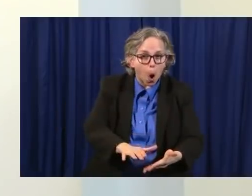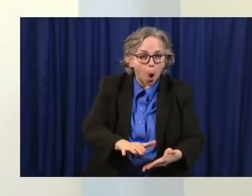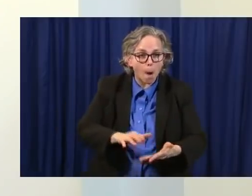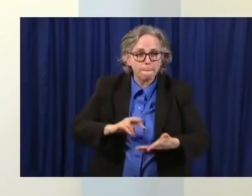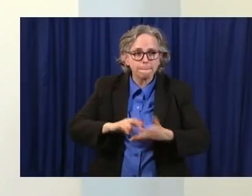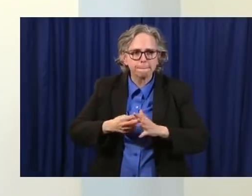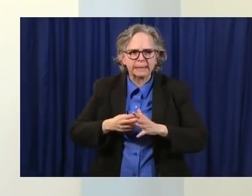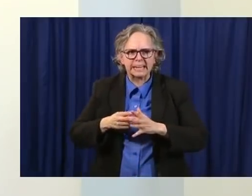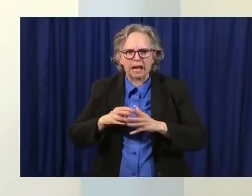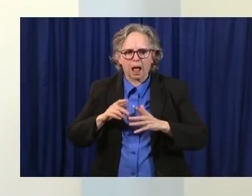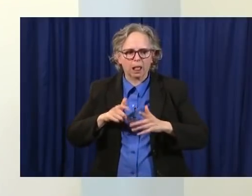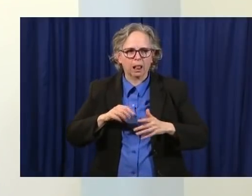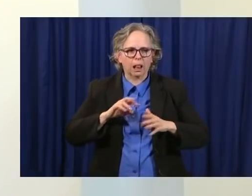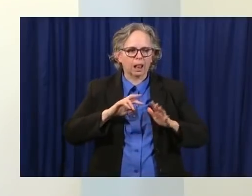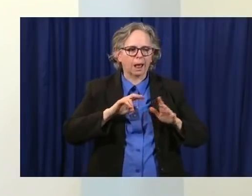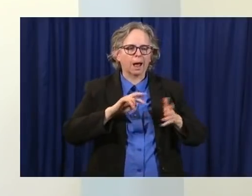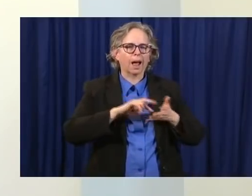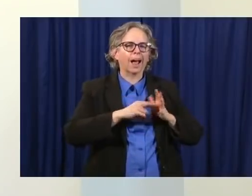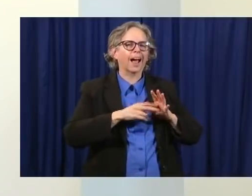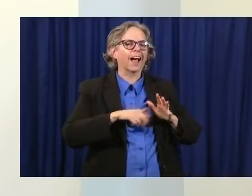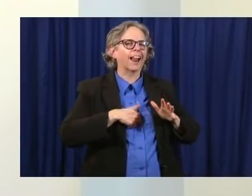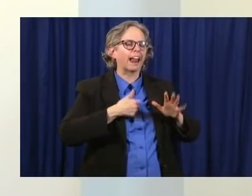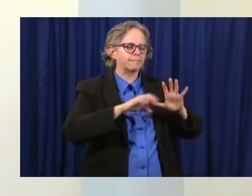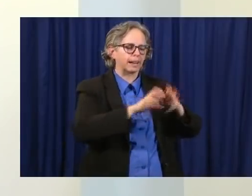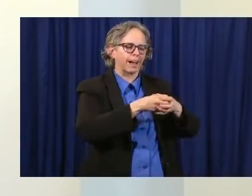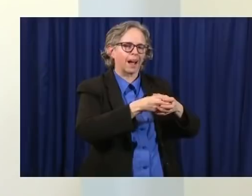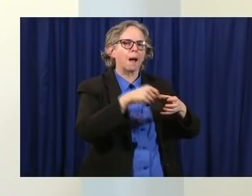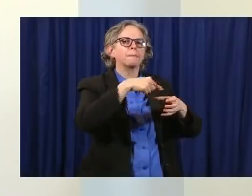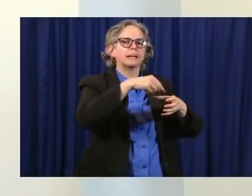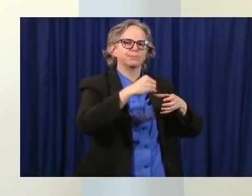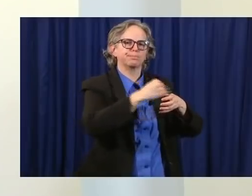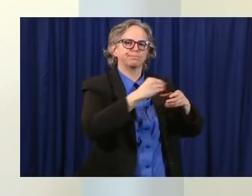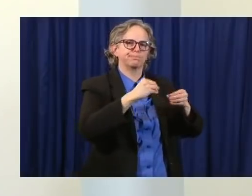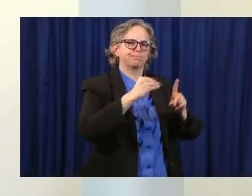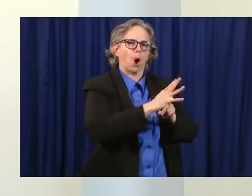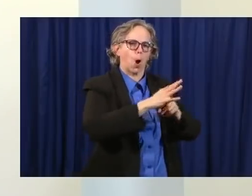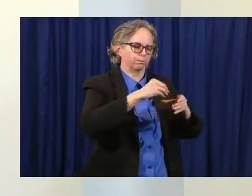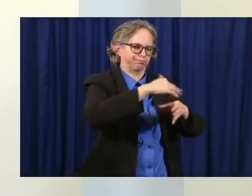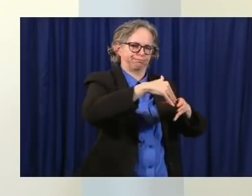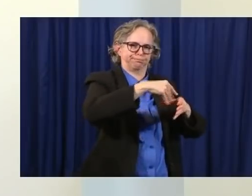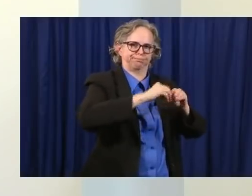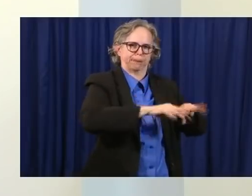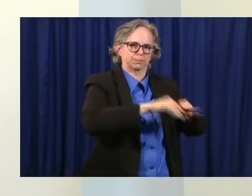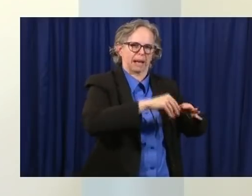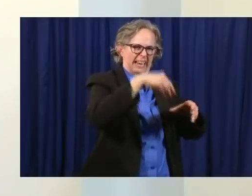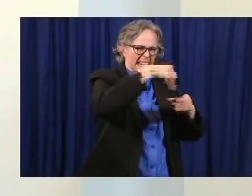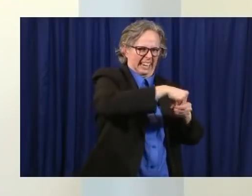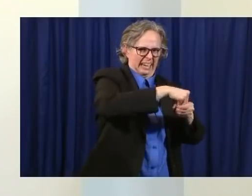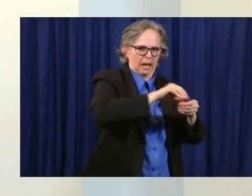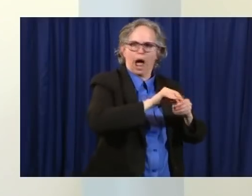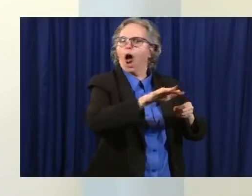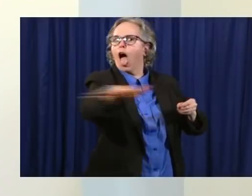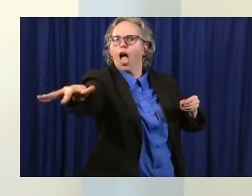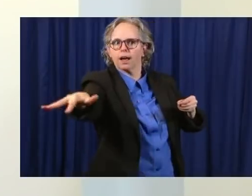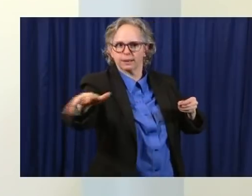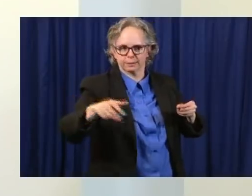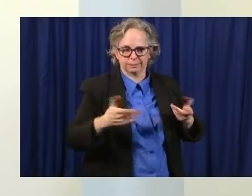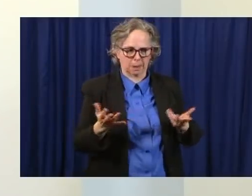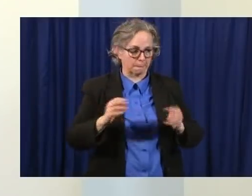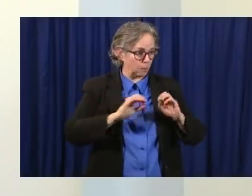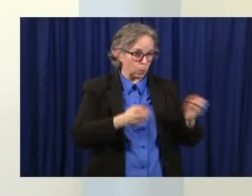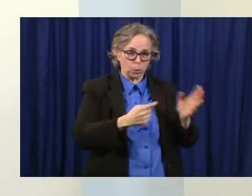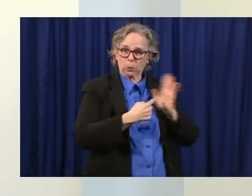not. But our asymptomatic rates are so high that you really almost have to treat everyone as if they're potentially